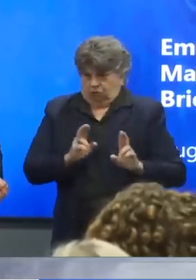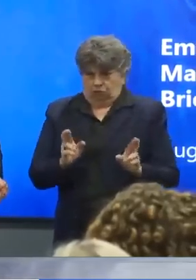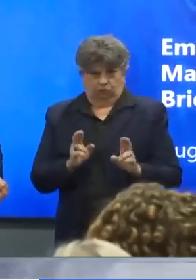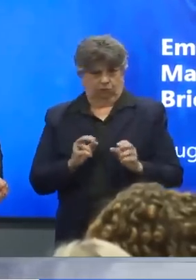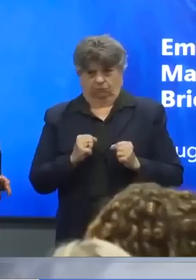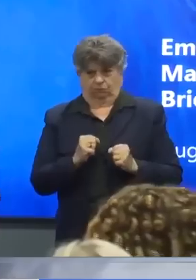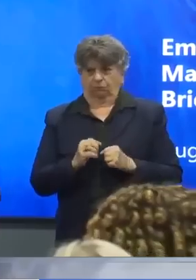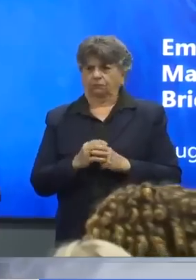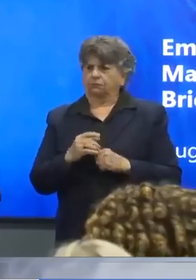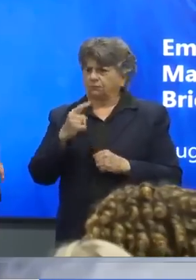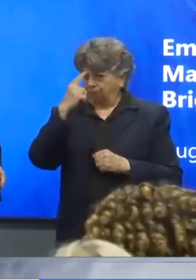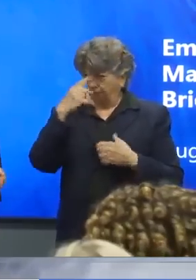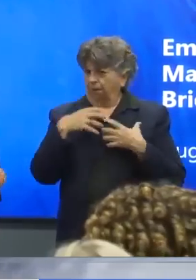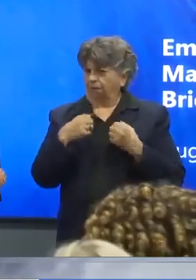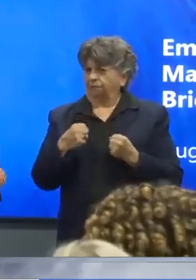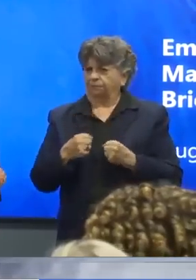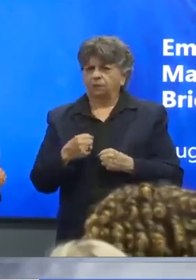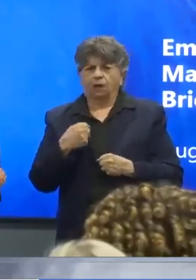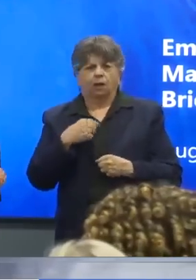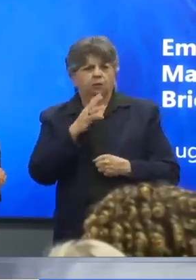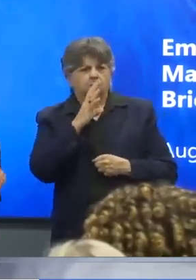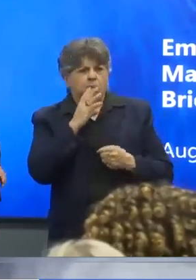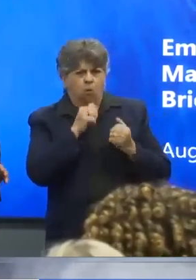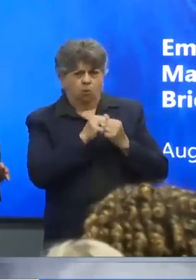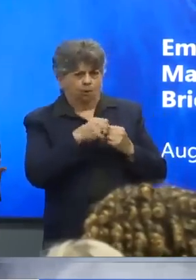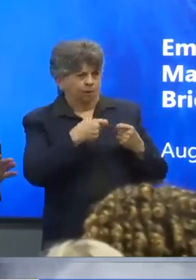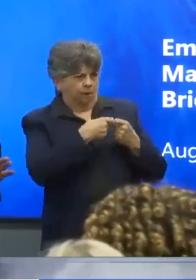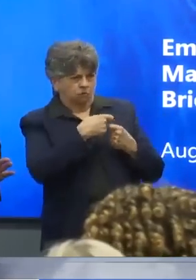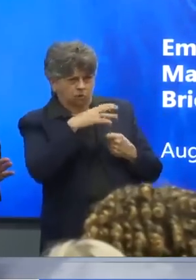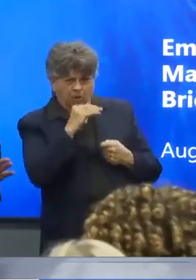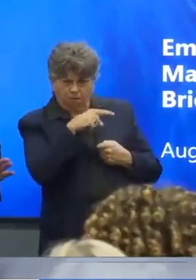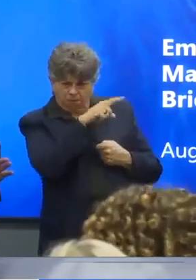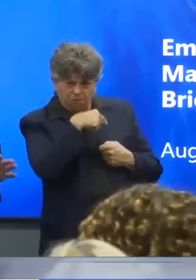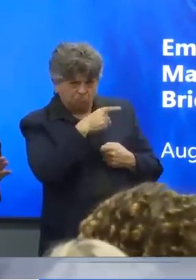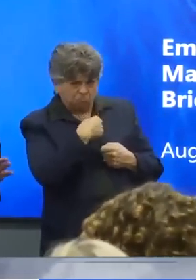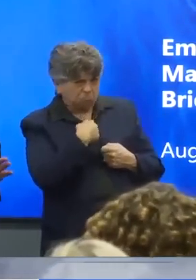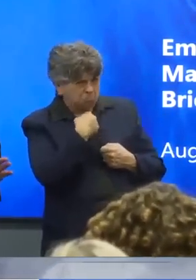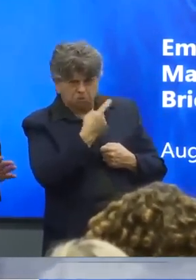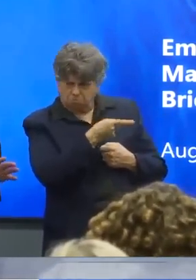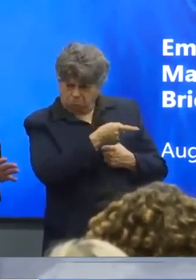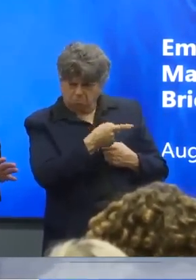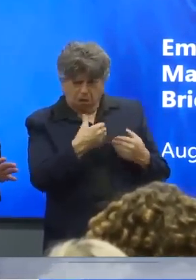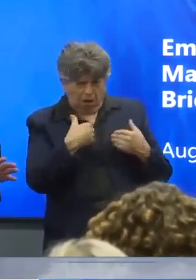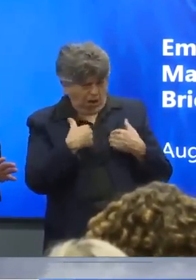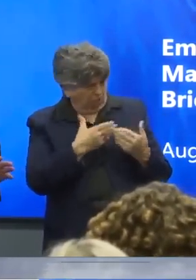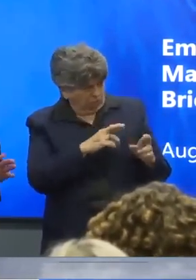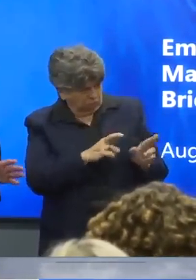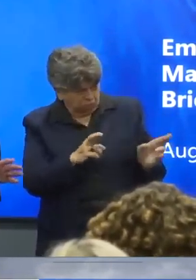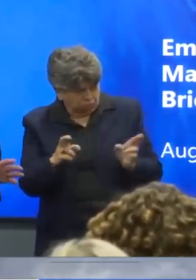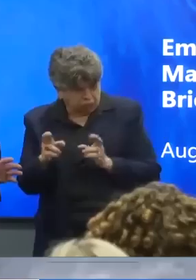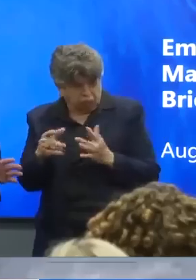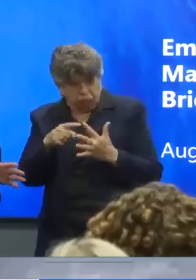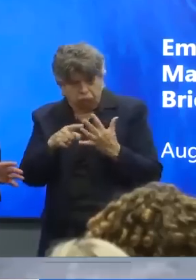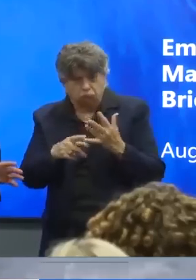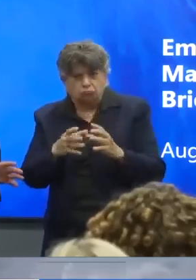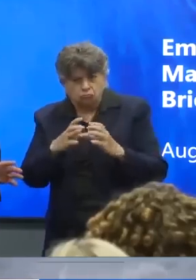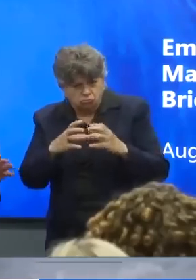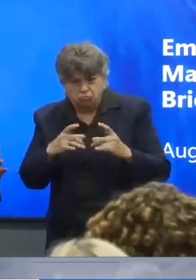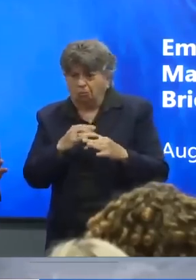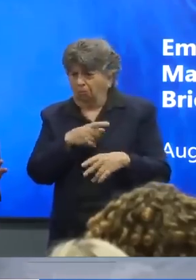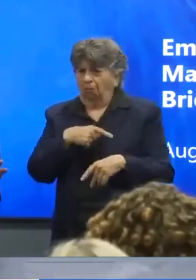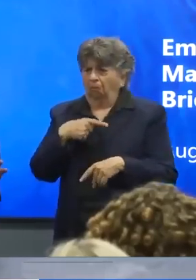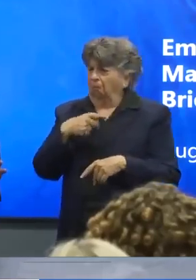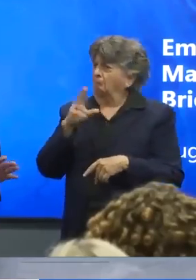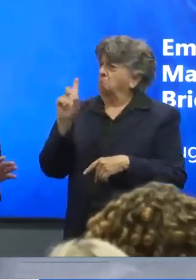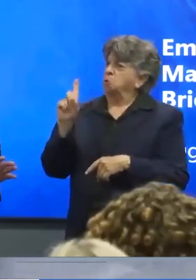spoke with earlier today, they have surged a lot of resources. This is an area of impact where there's a lot of Duke customers. I also spoke with Tampa